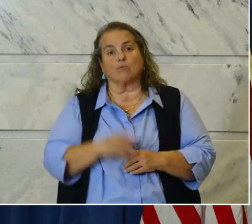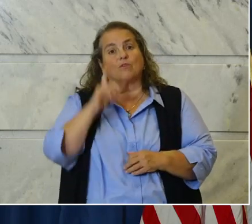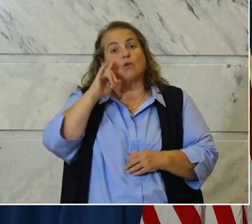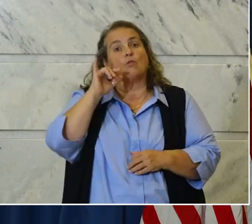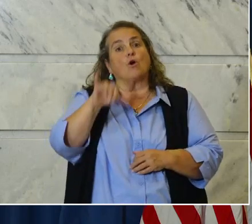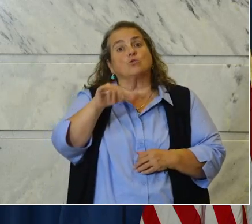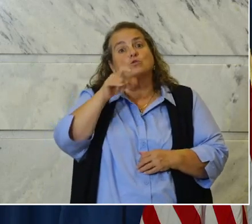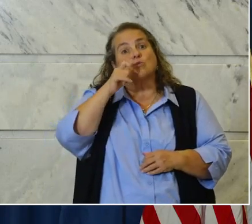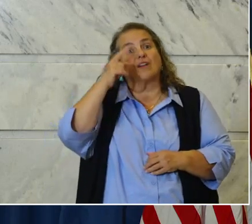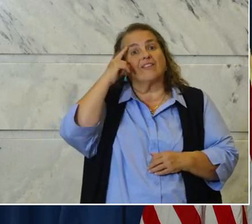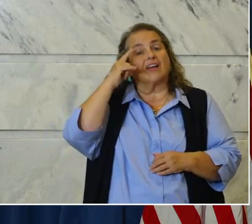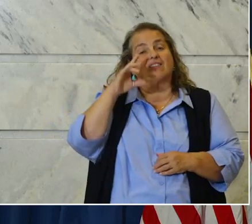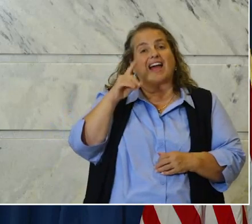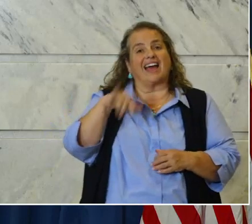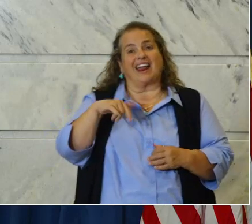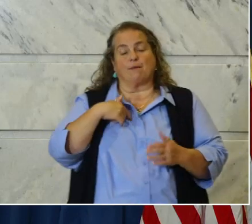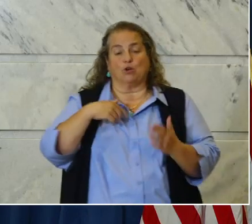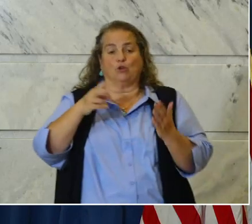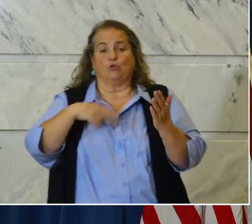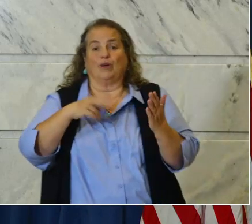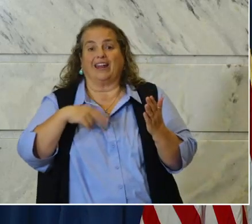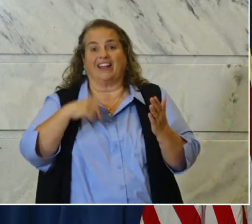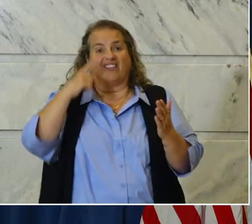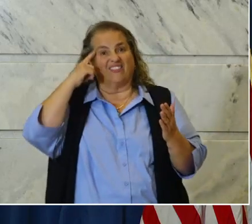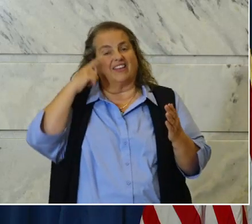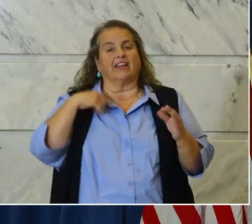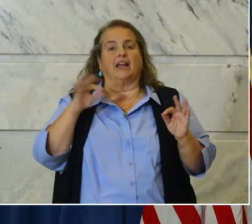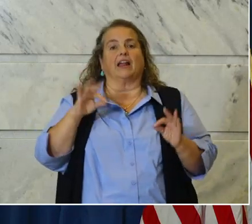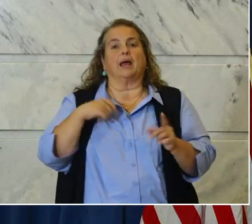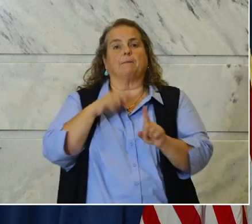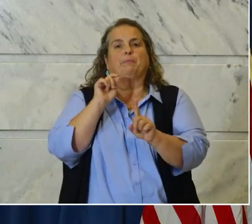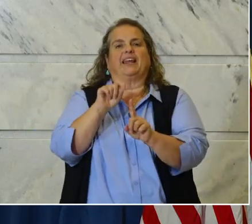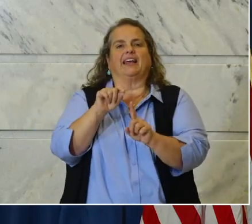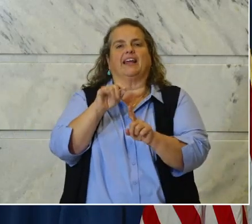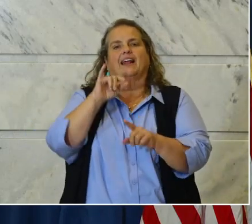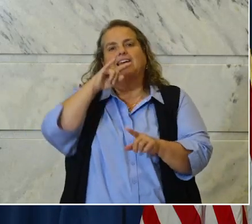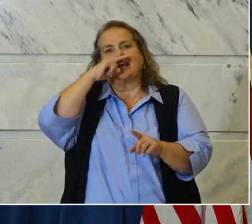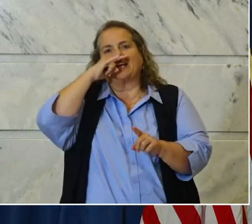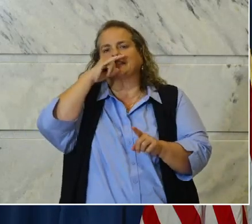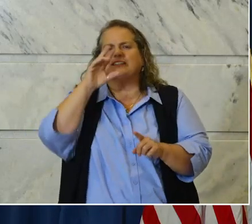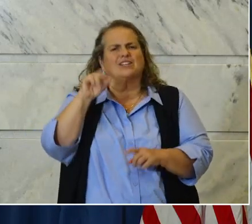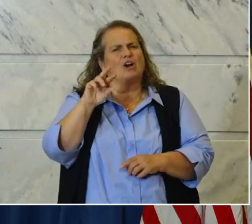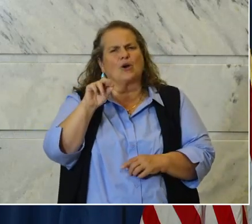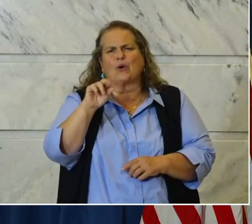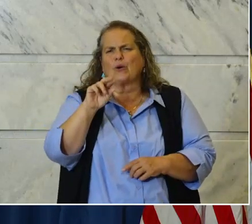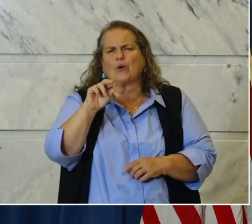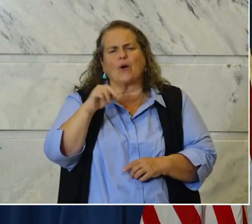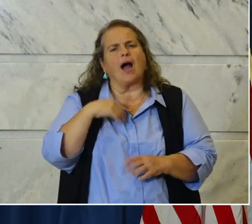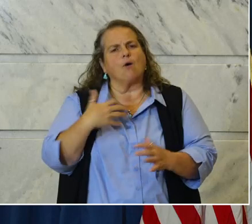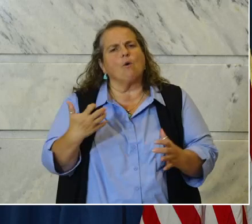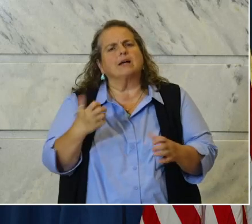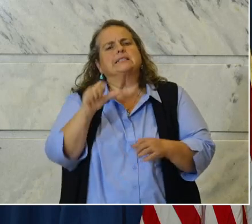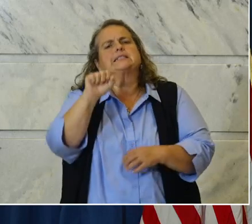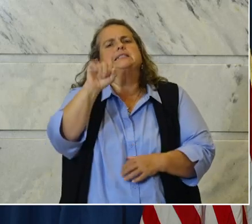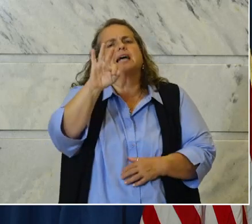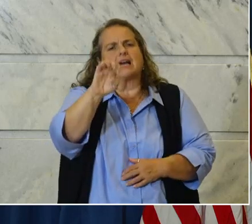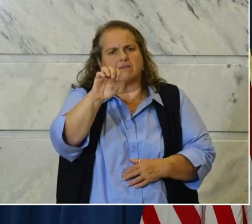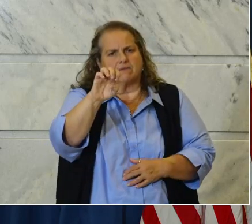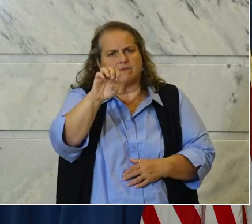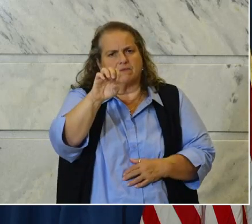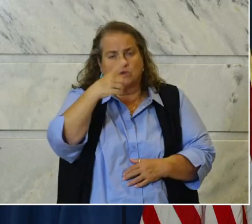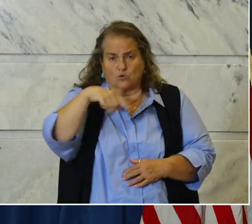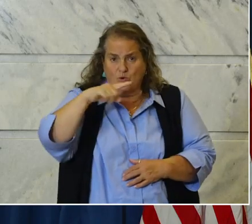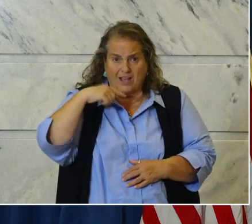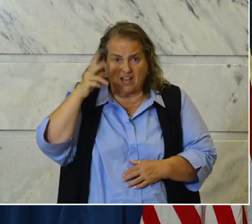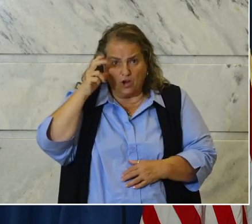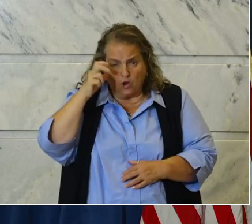think by reading this off I'm picking on them, I'm not. I want those kids to be safe. I hope when y'all hear this that you can